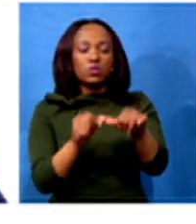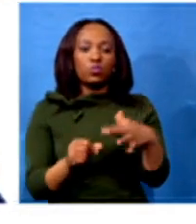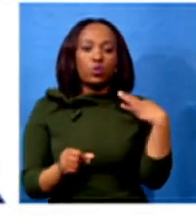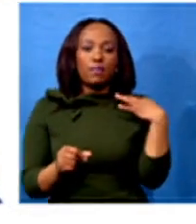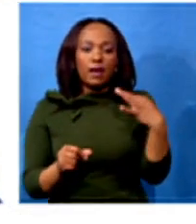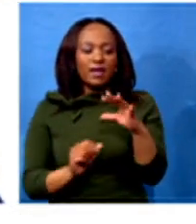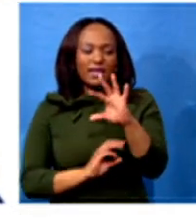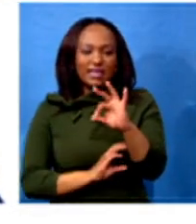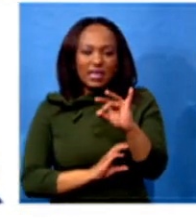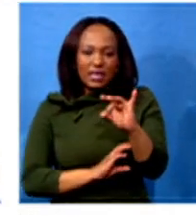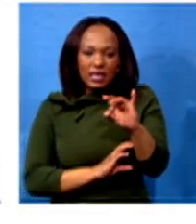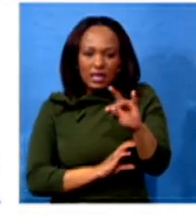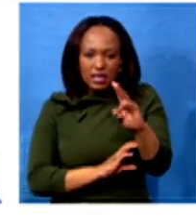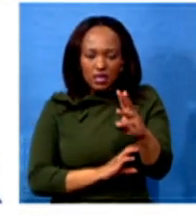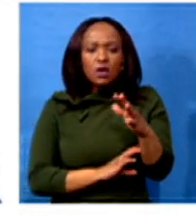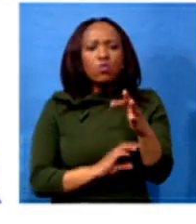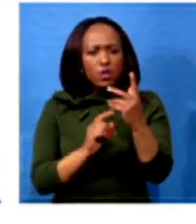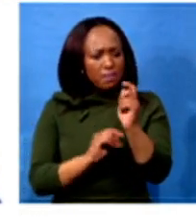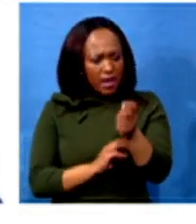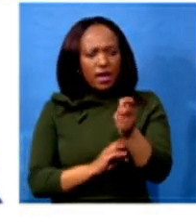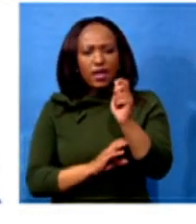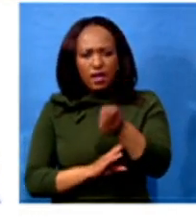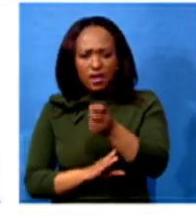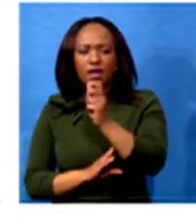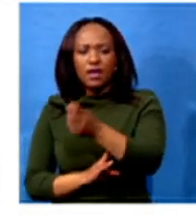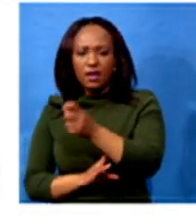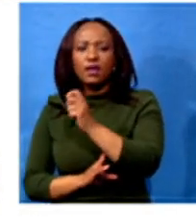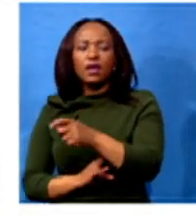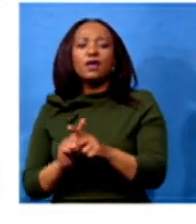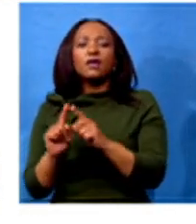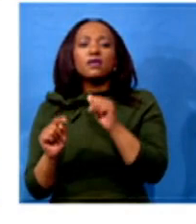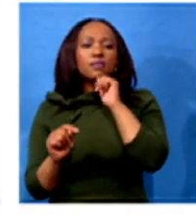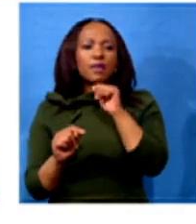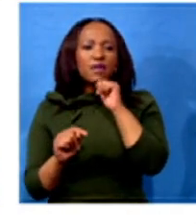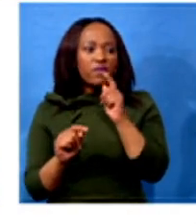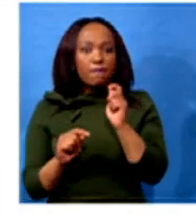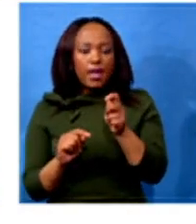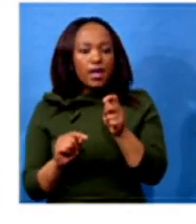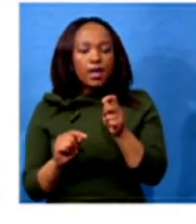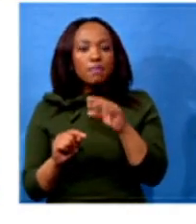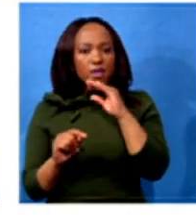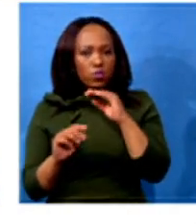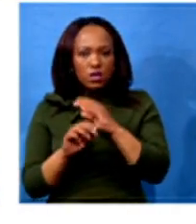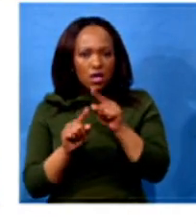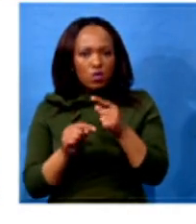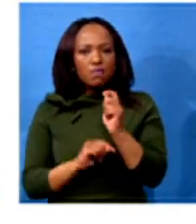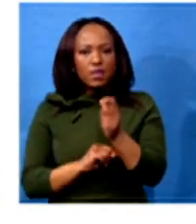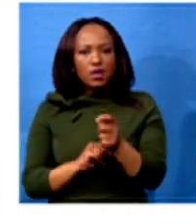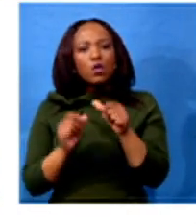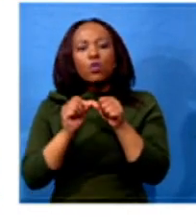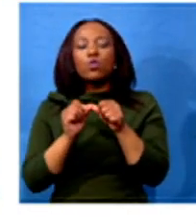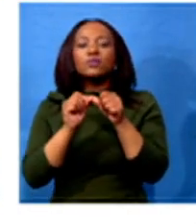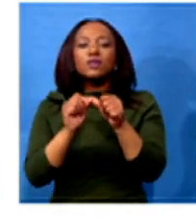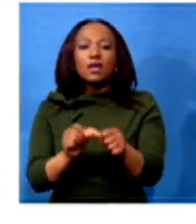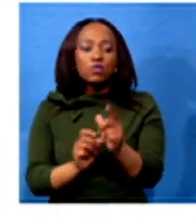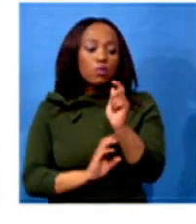daily basis, we actually do pay out. So it's not like once you haven't been paid, you will not be paid. We continuously pay people.